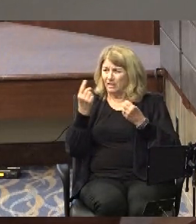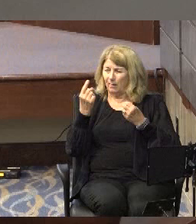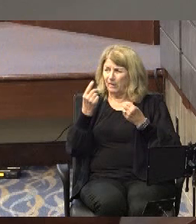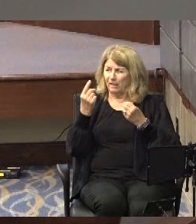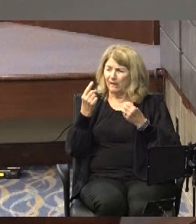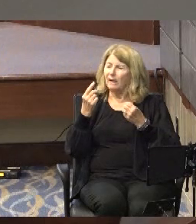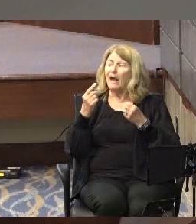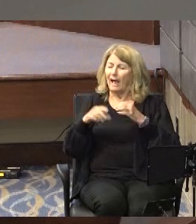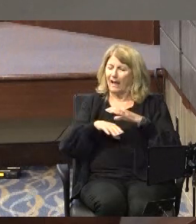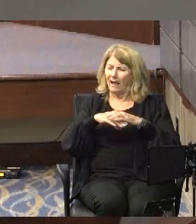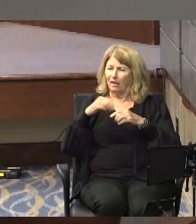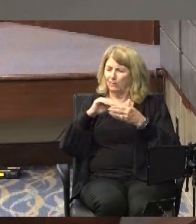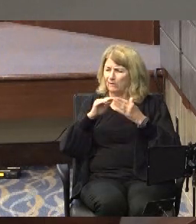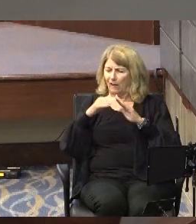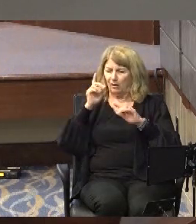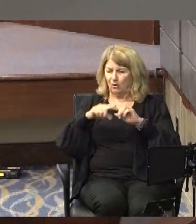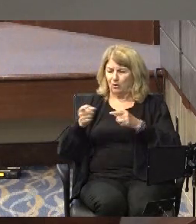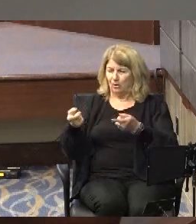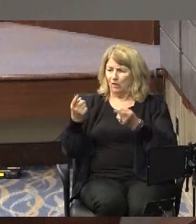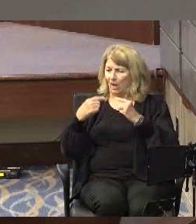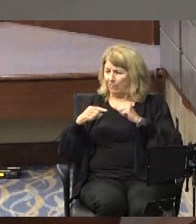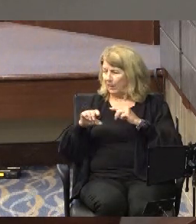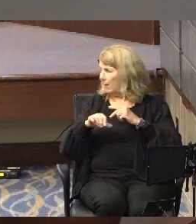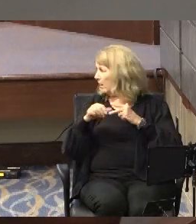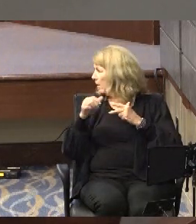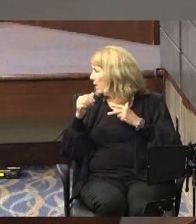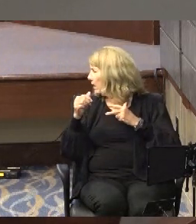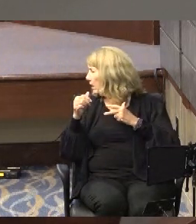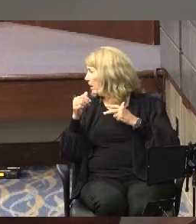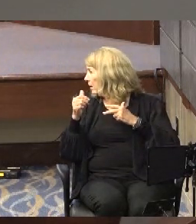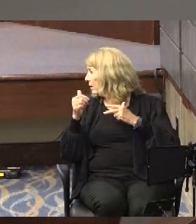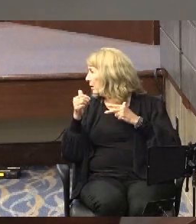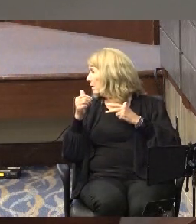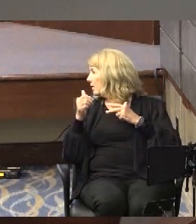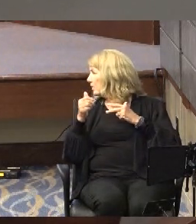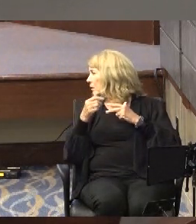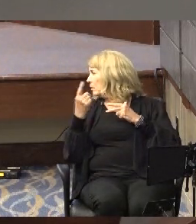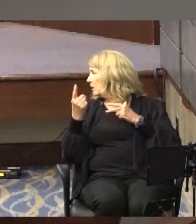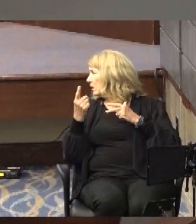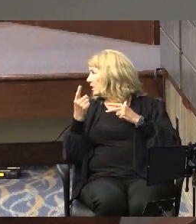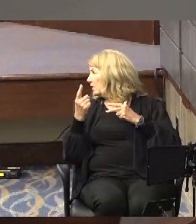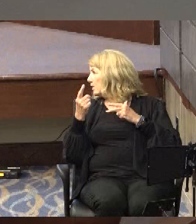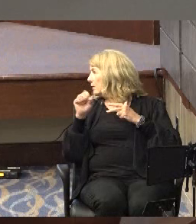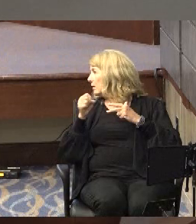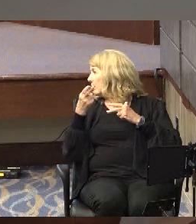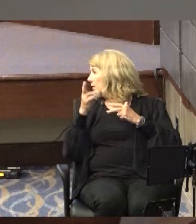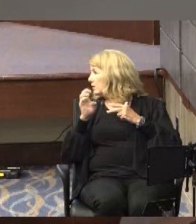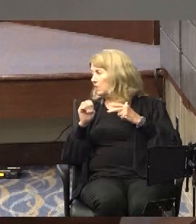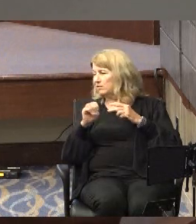it. The other co-owner of this business, Brittany Lana, she is in